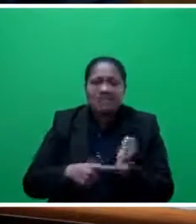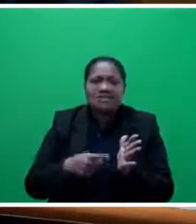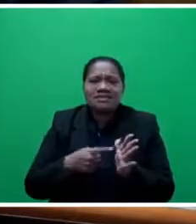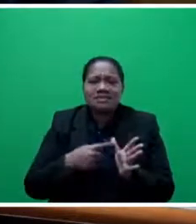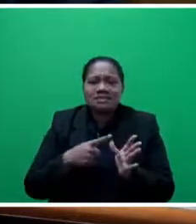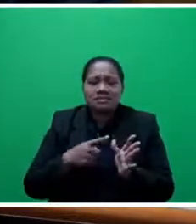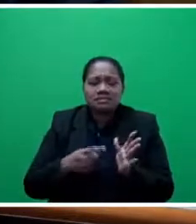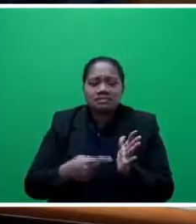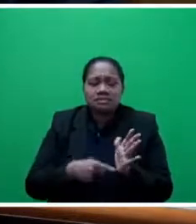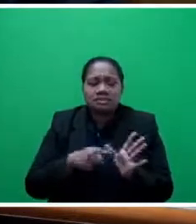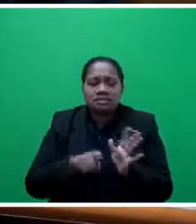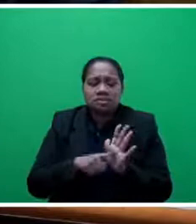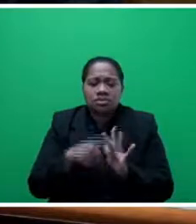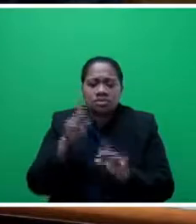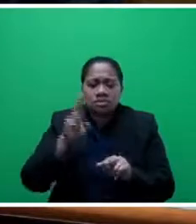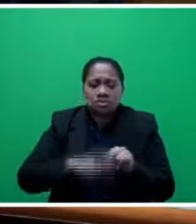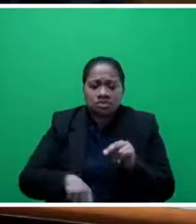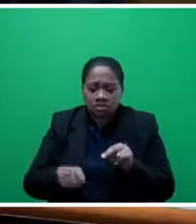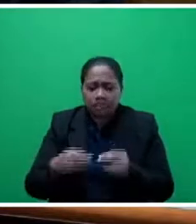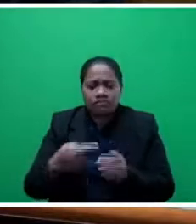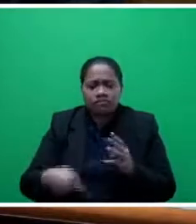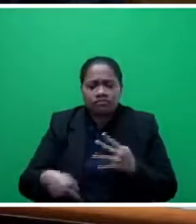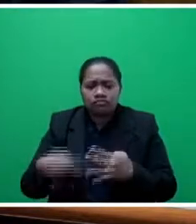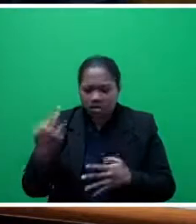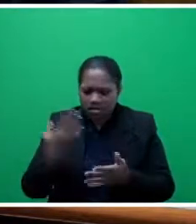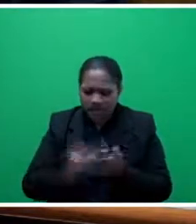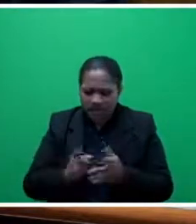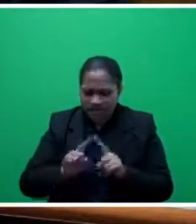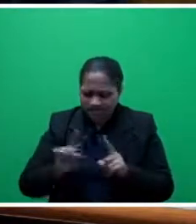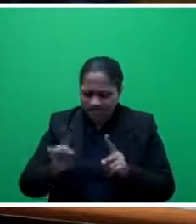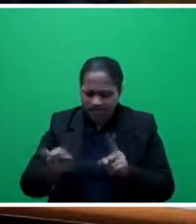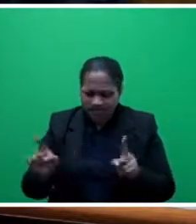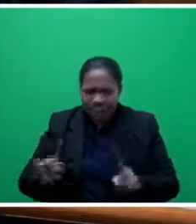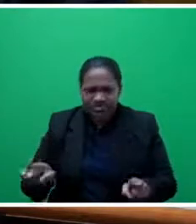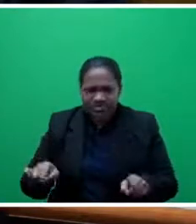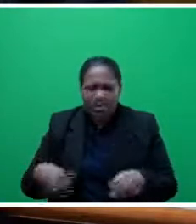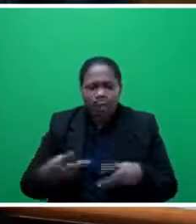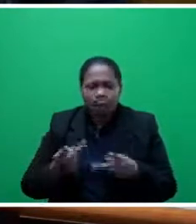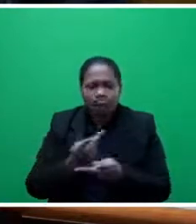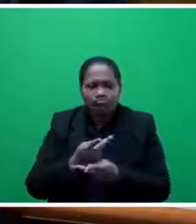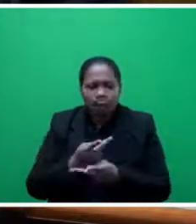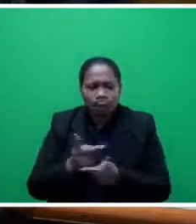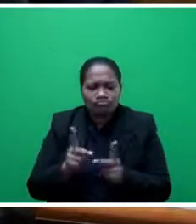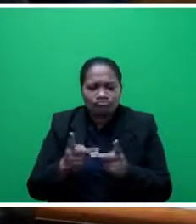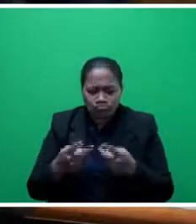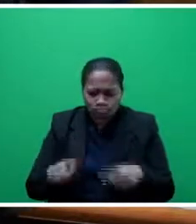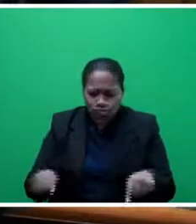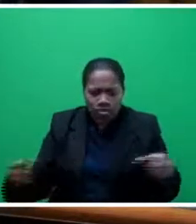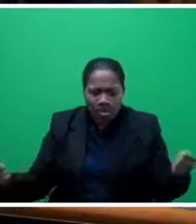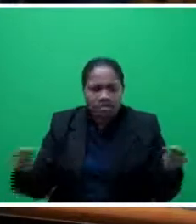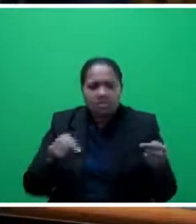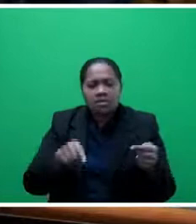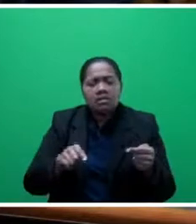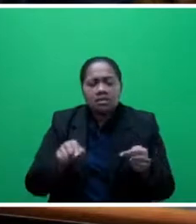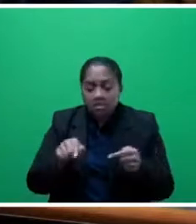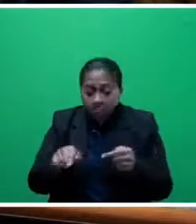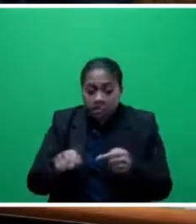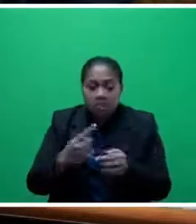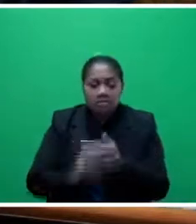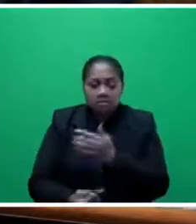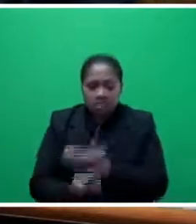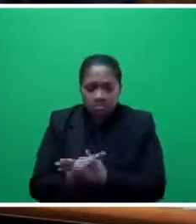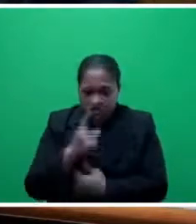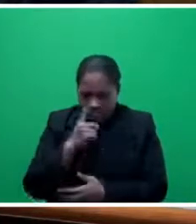quite drastically on a wide range of products. That in itself, I think, would make Paisa